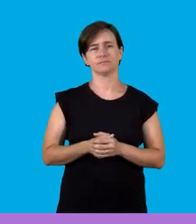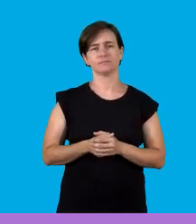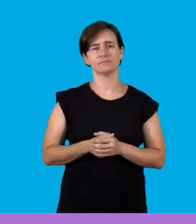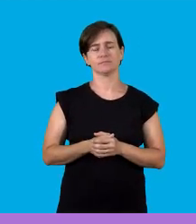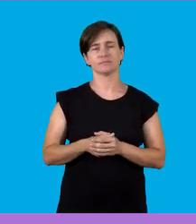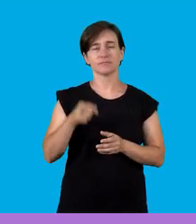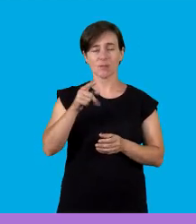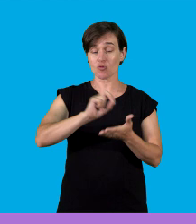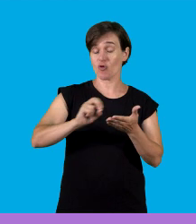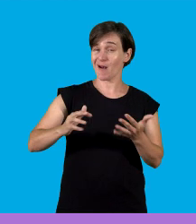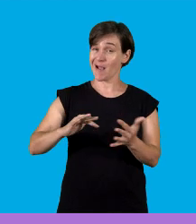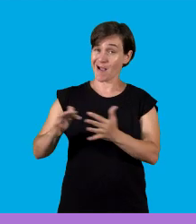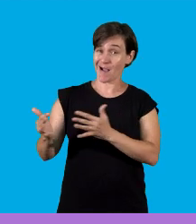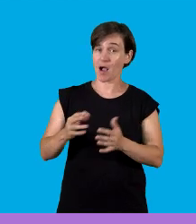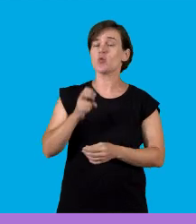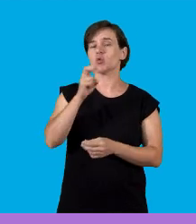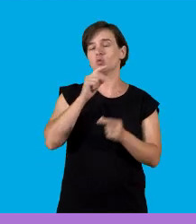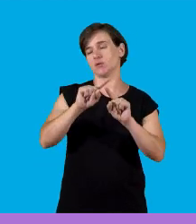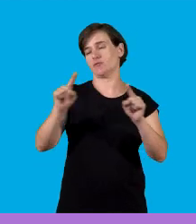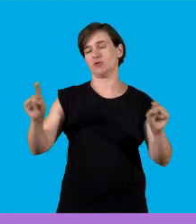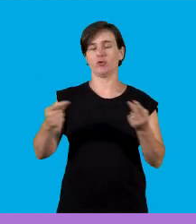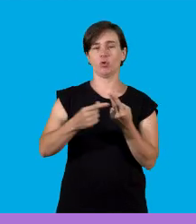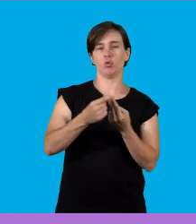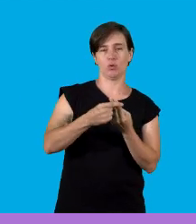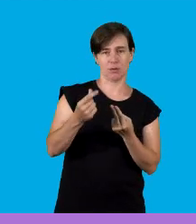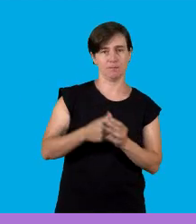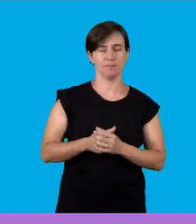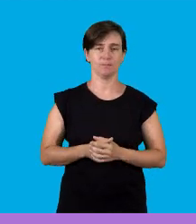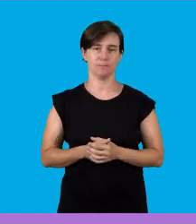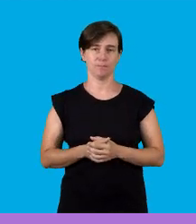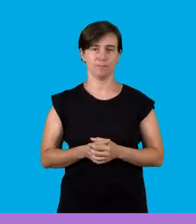right? Normally expressed using different units,